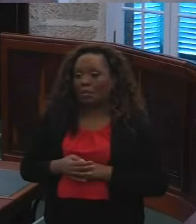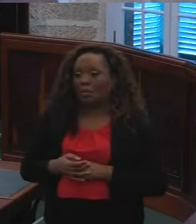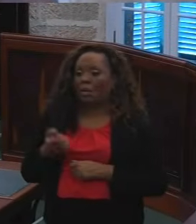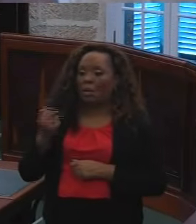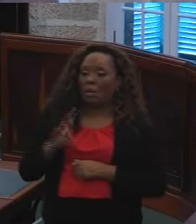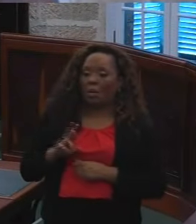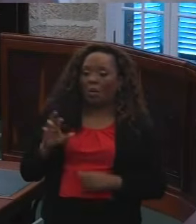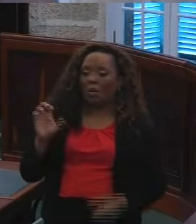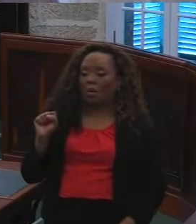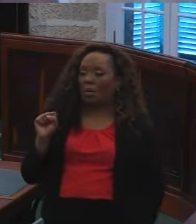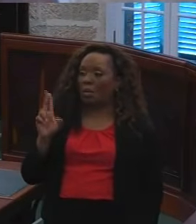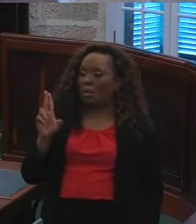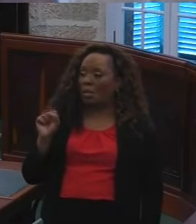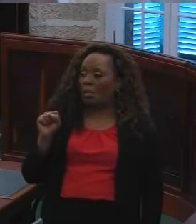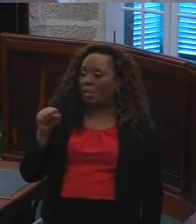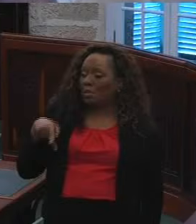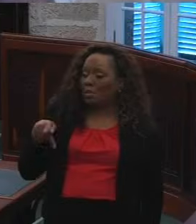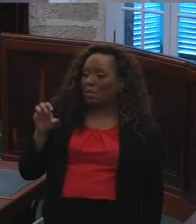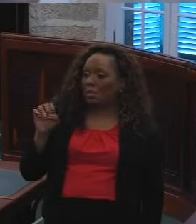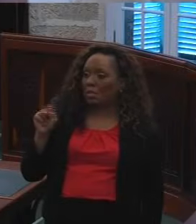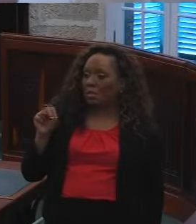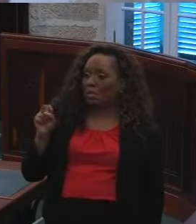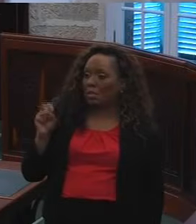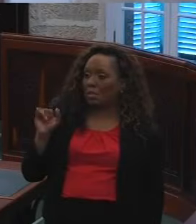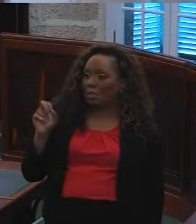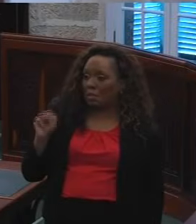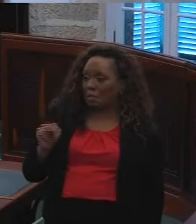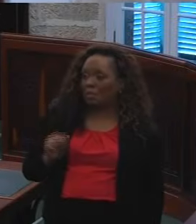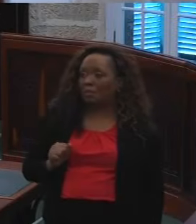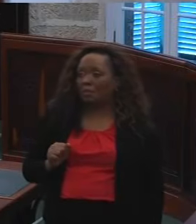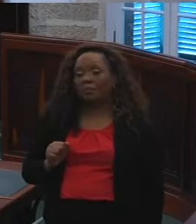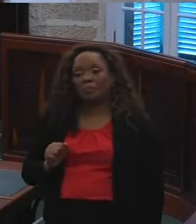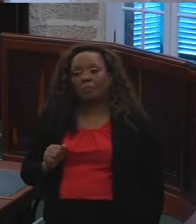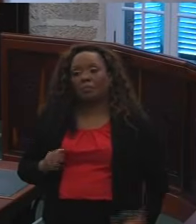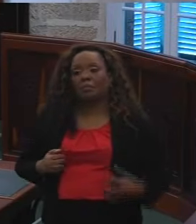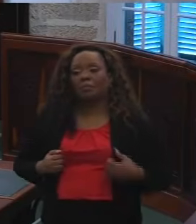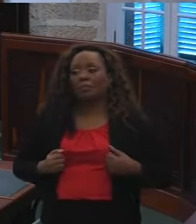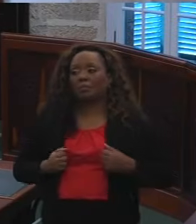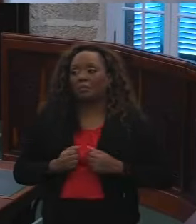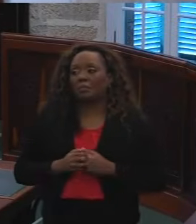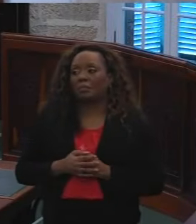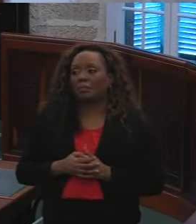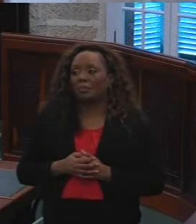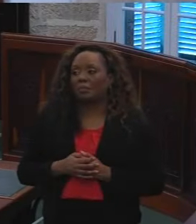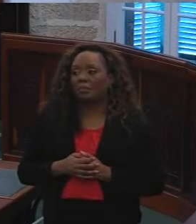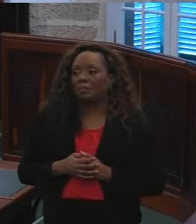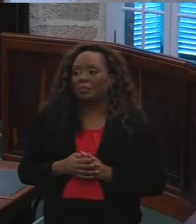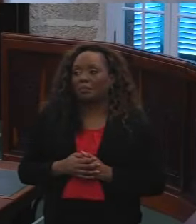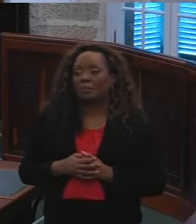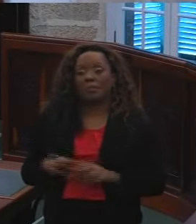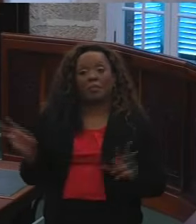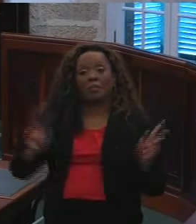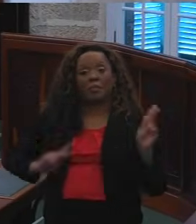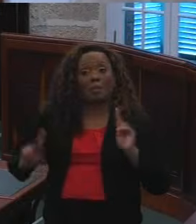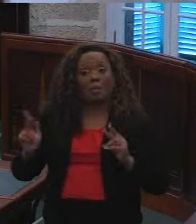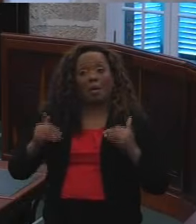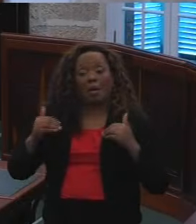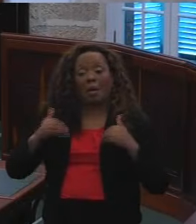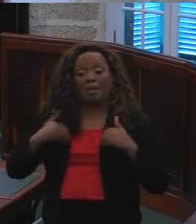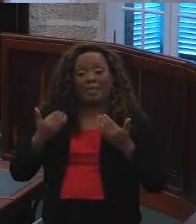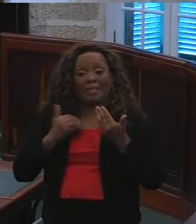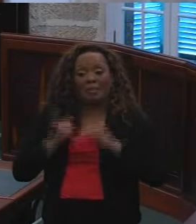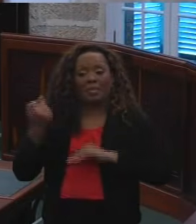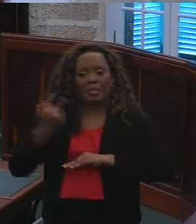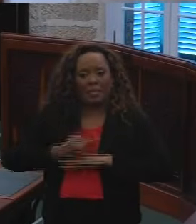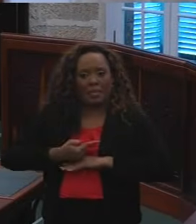where necessary, revocation by the minister. And I said just now, persons got 14 days to respond after they're written with